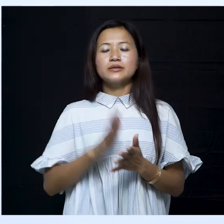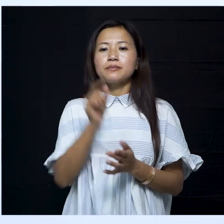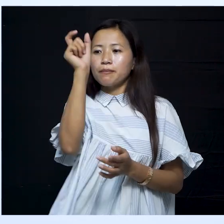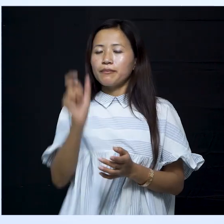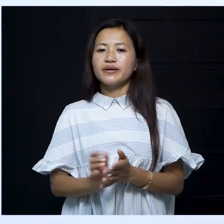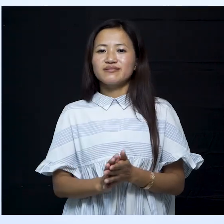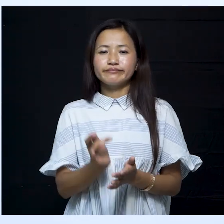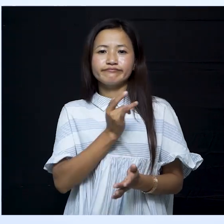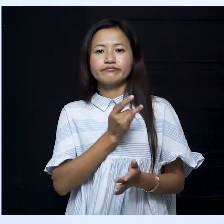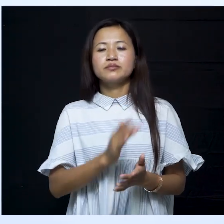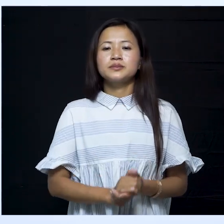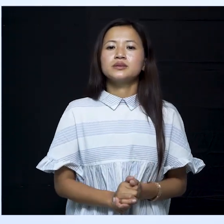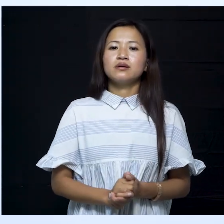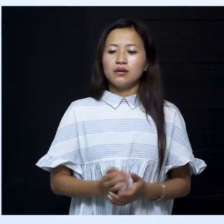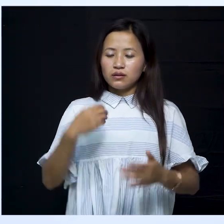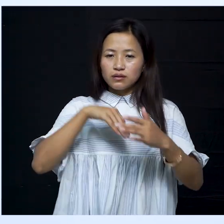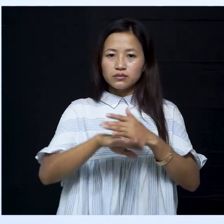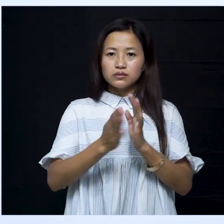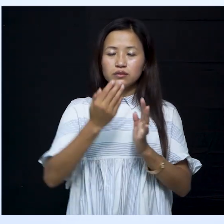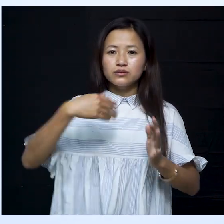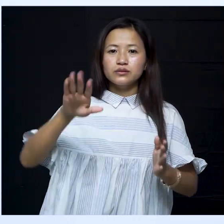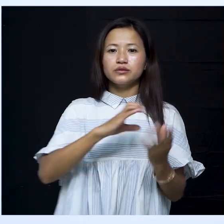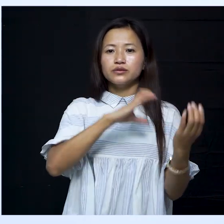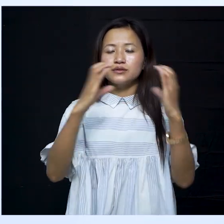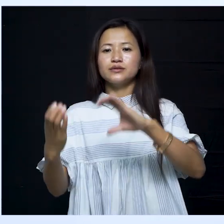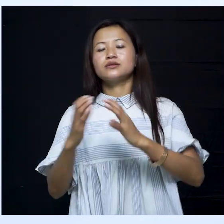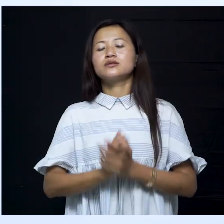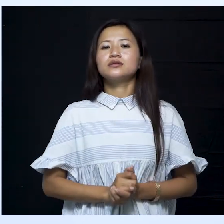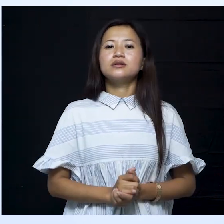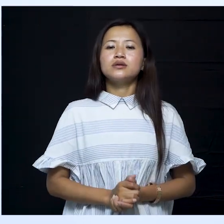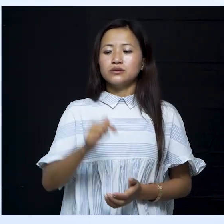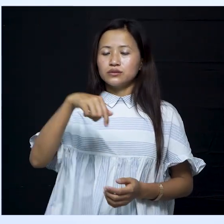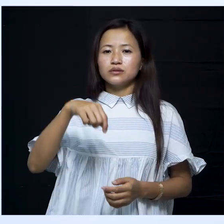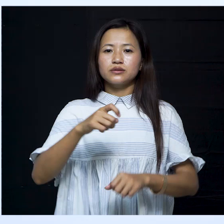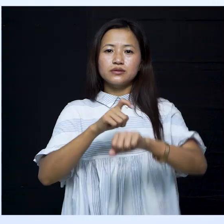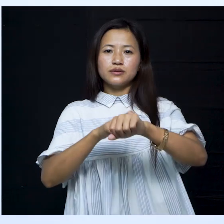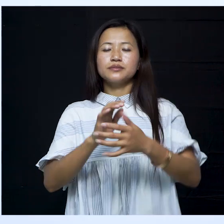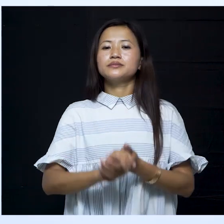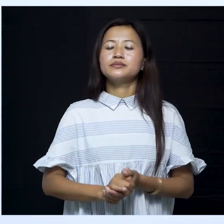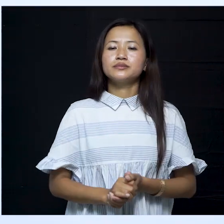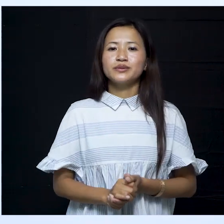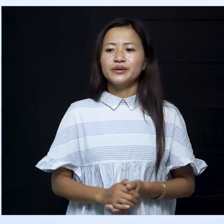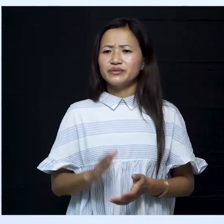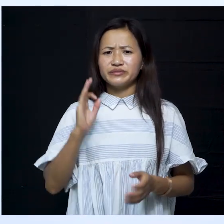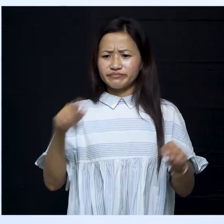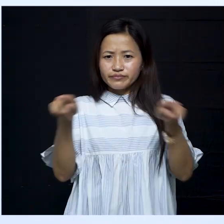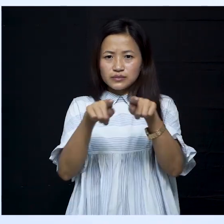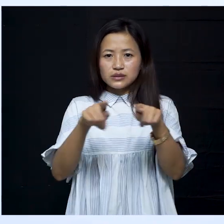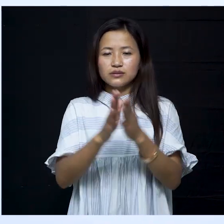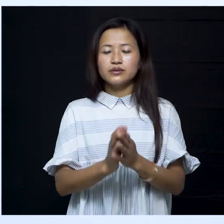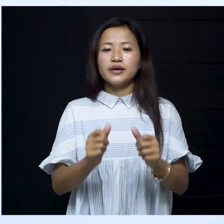that. And that is why it is always undergoing a change. For instance, in today's time, we are very familiar with